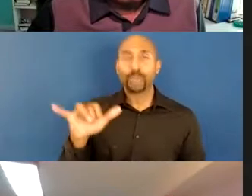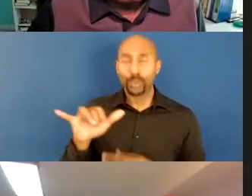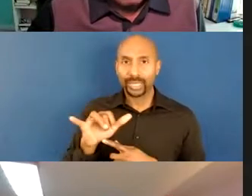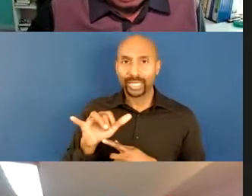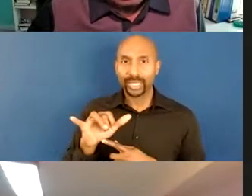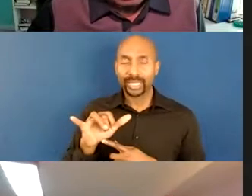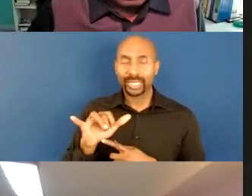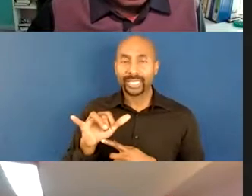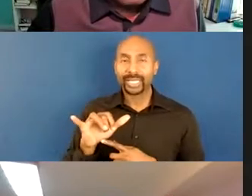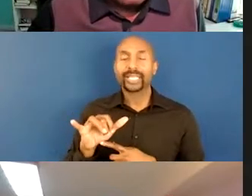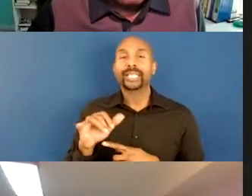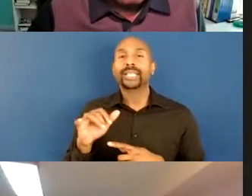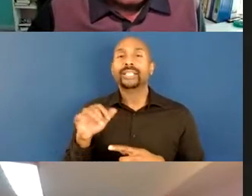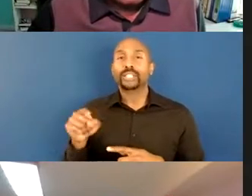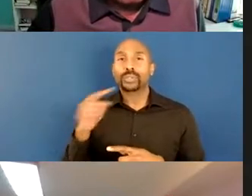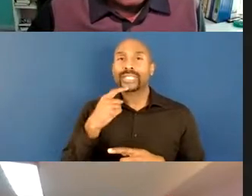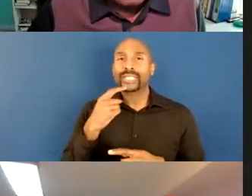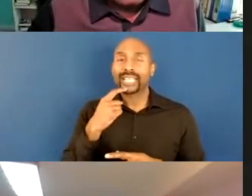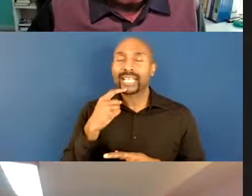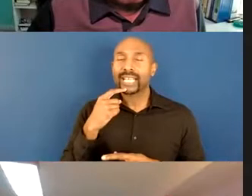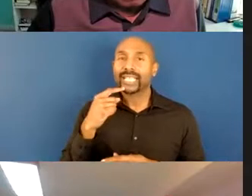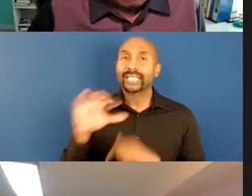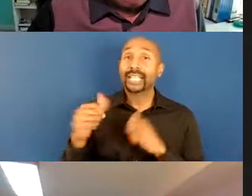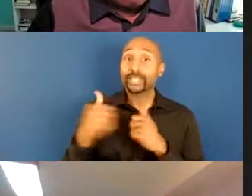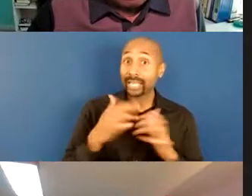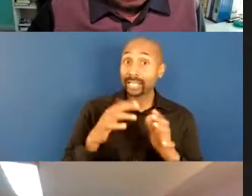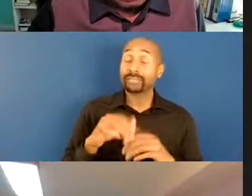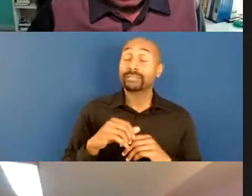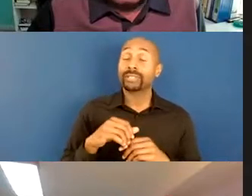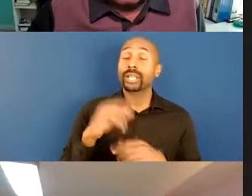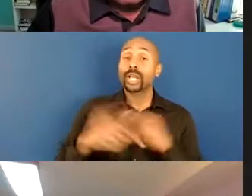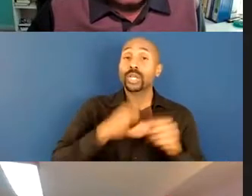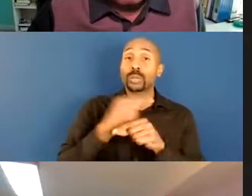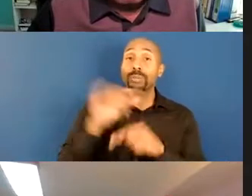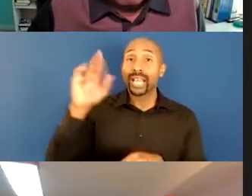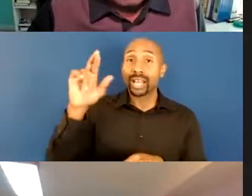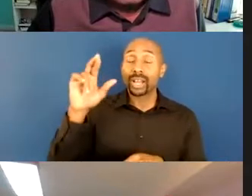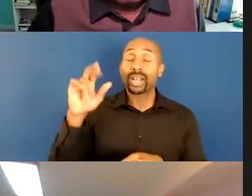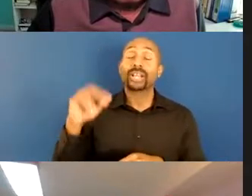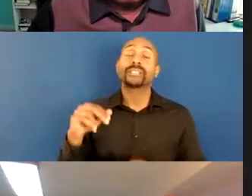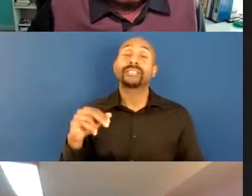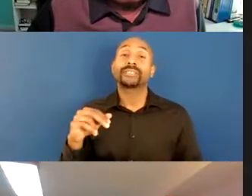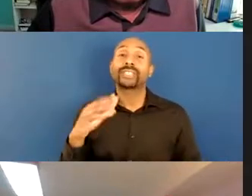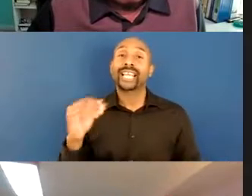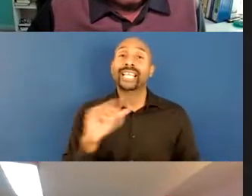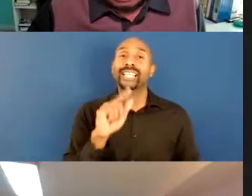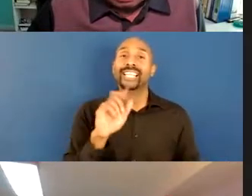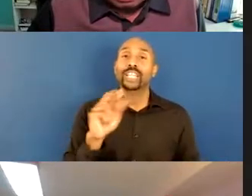IR and the literature on race and racism, and the literature on white